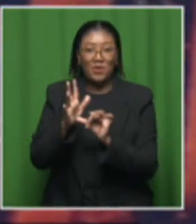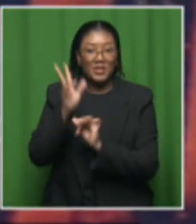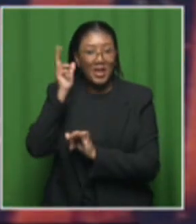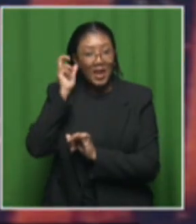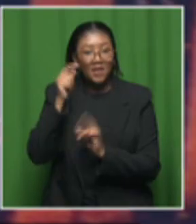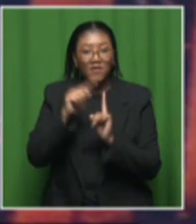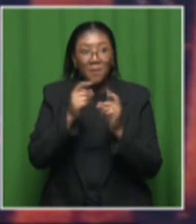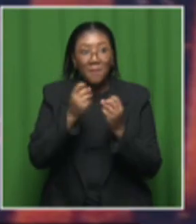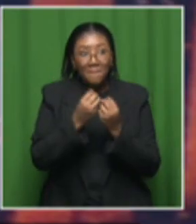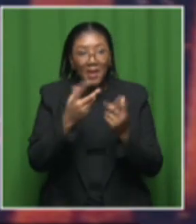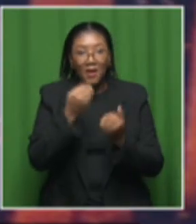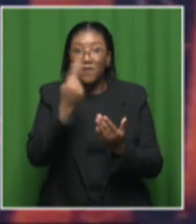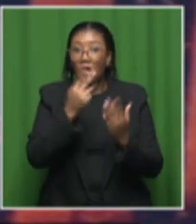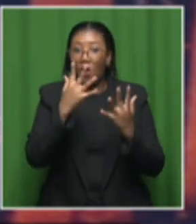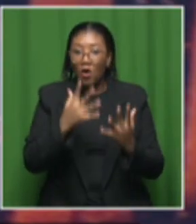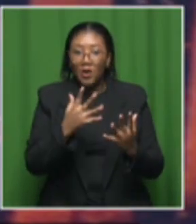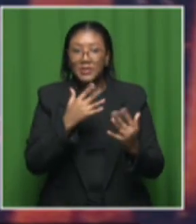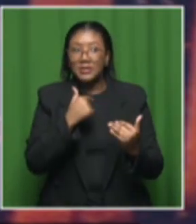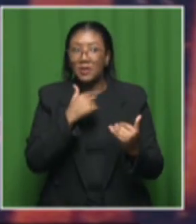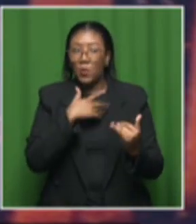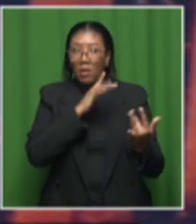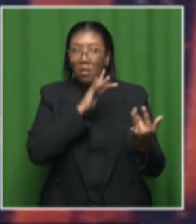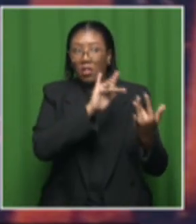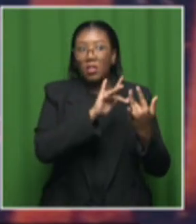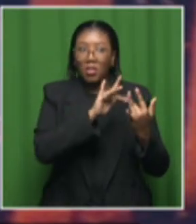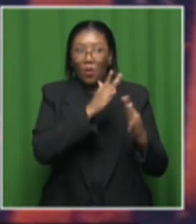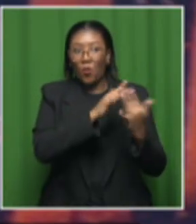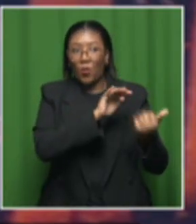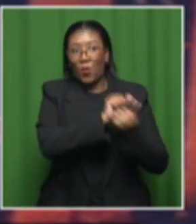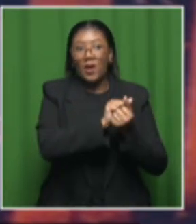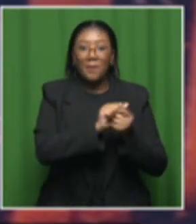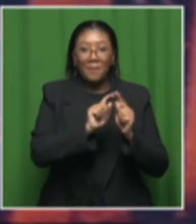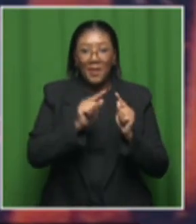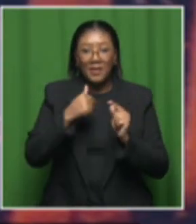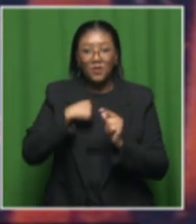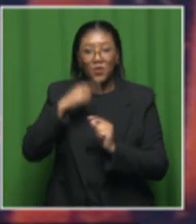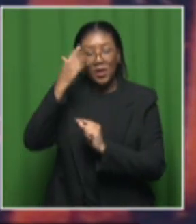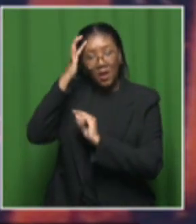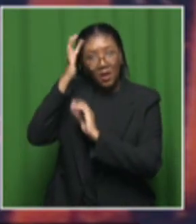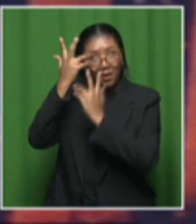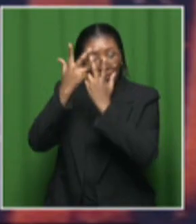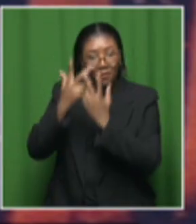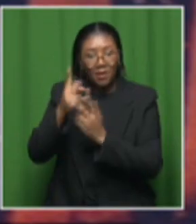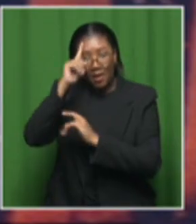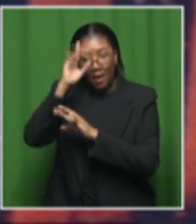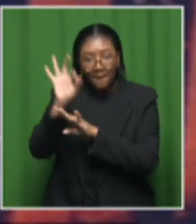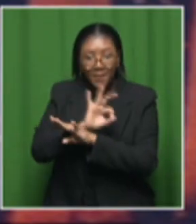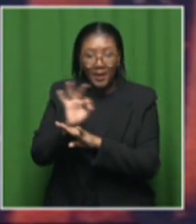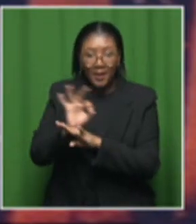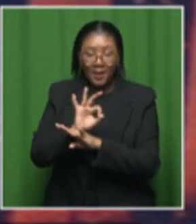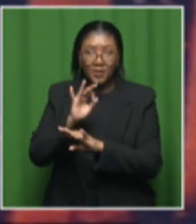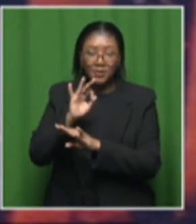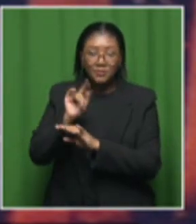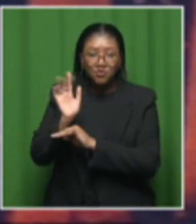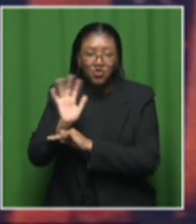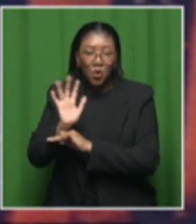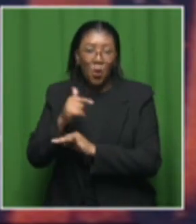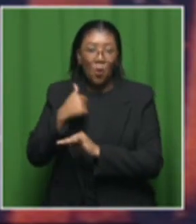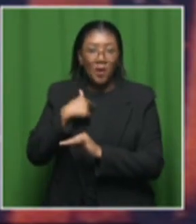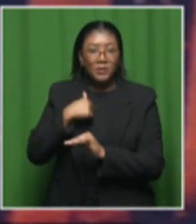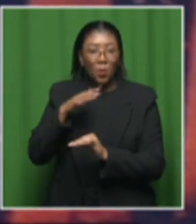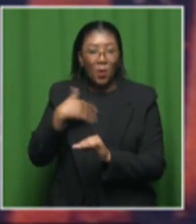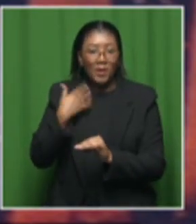time. And then when I was conceptualizing this show, it was about the fact that what do I want to explore through the show? What do I want